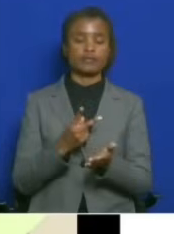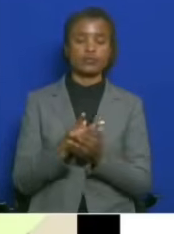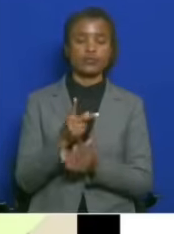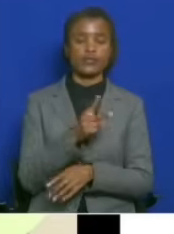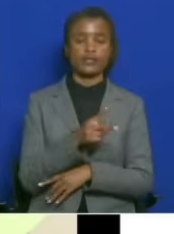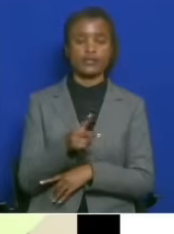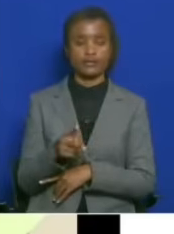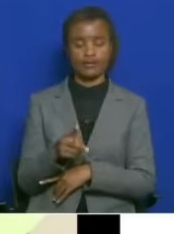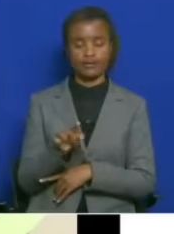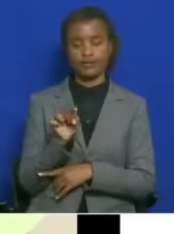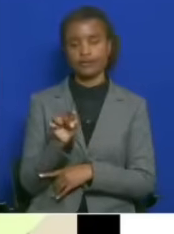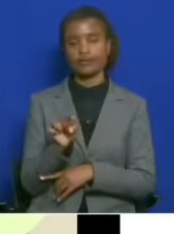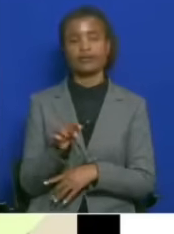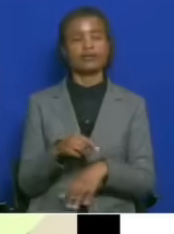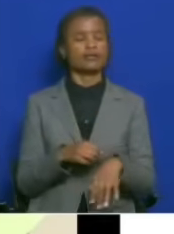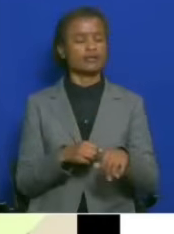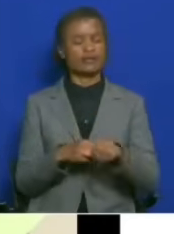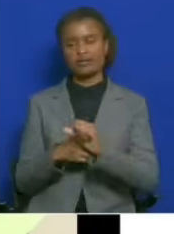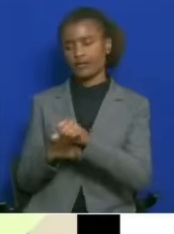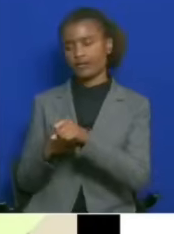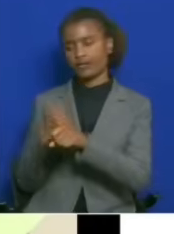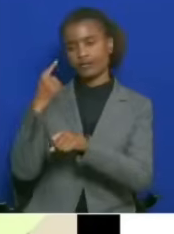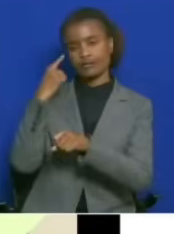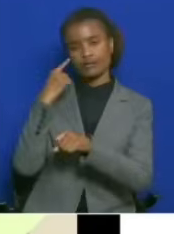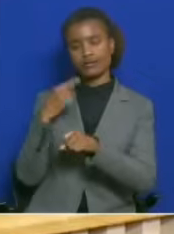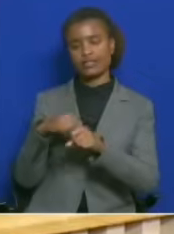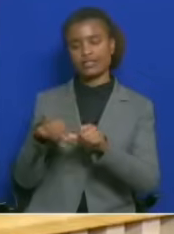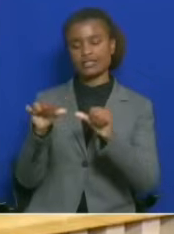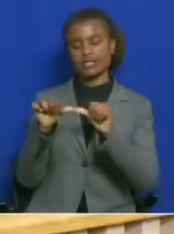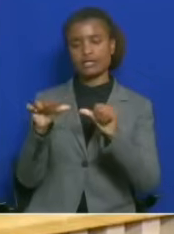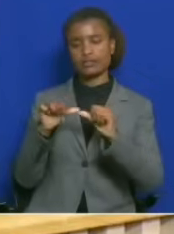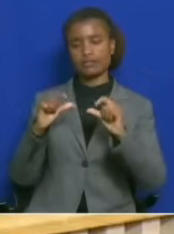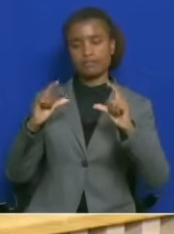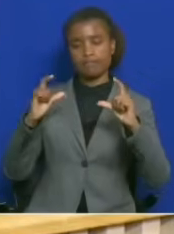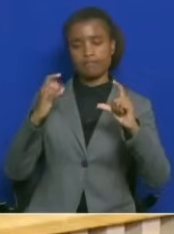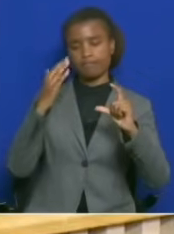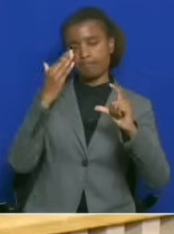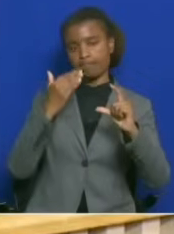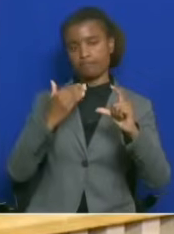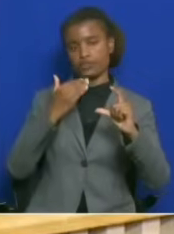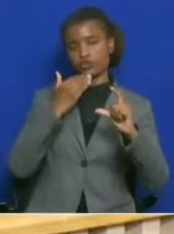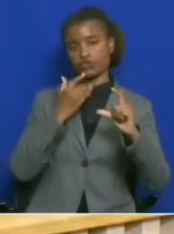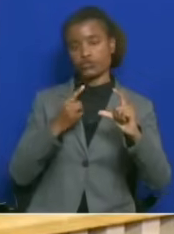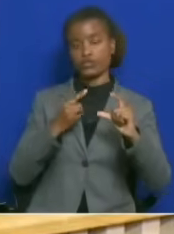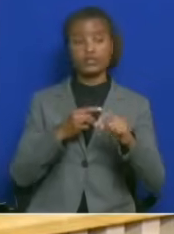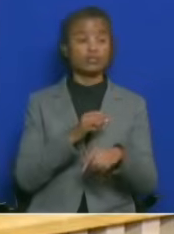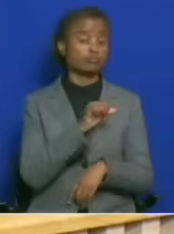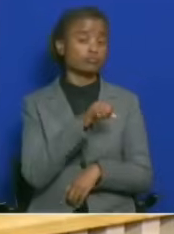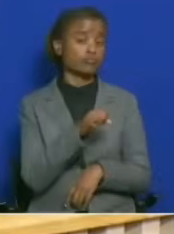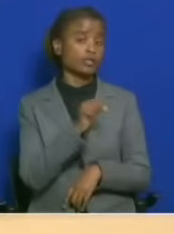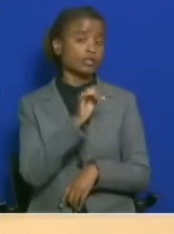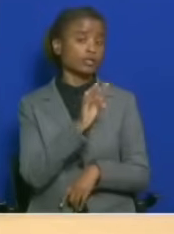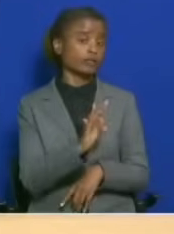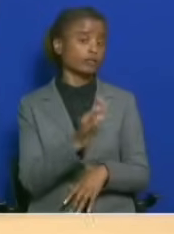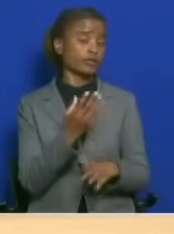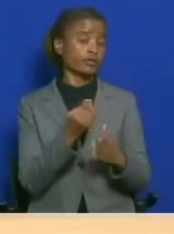Yes, so if you have the electronic version in front of you, and I can zoom in to